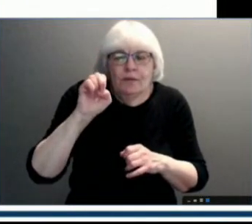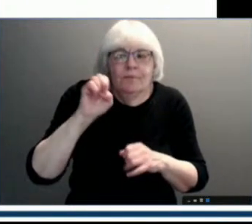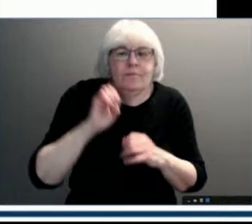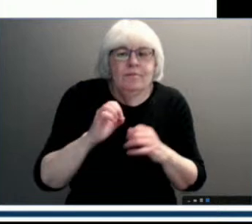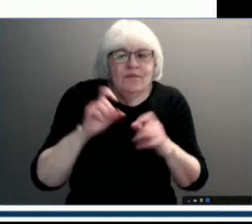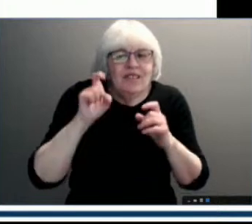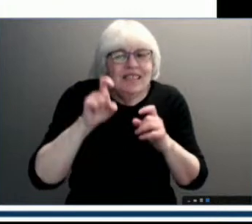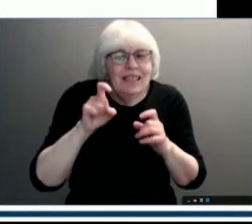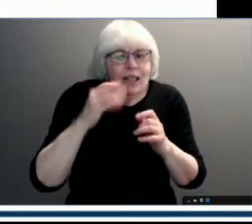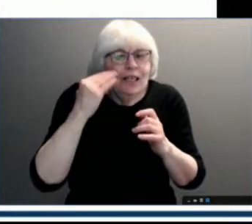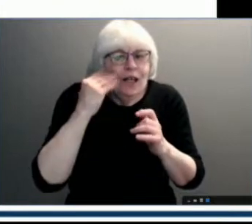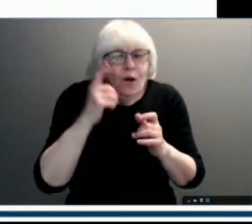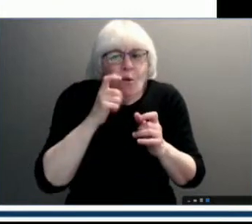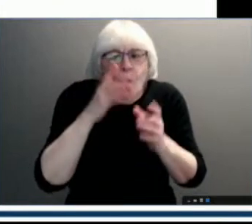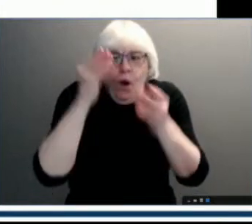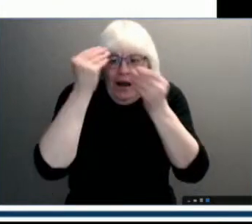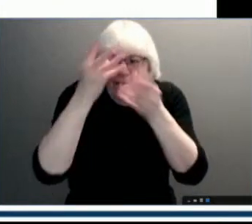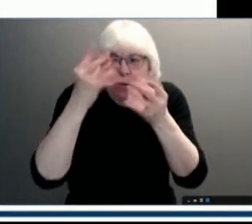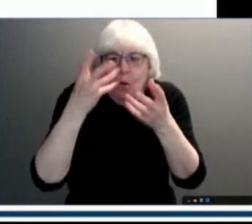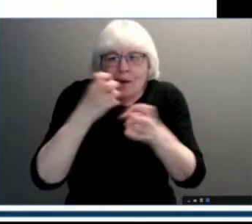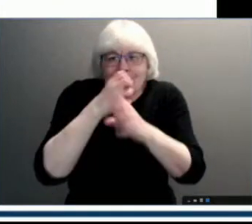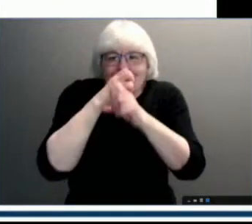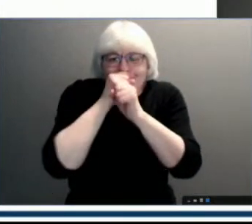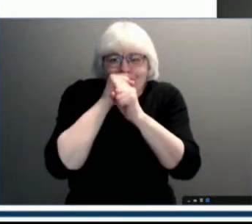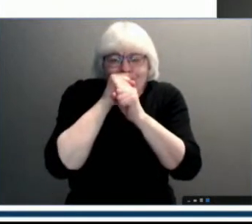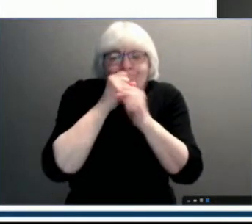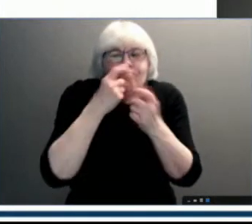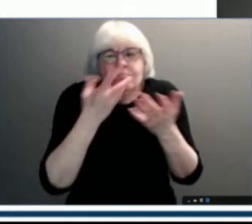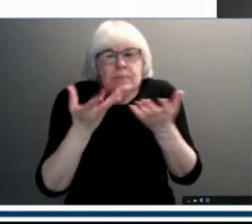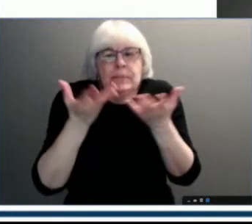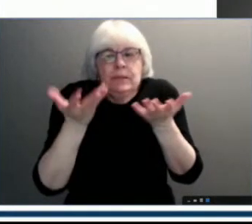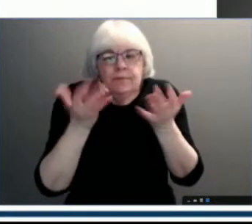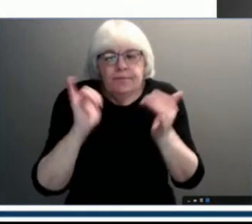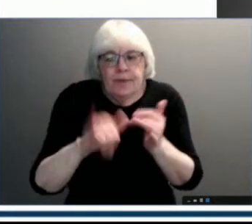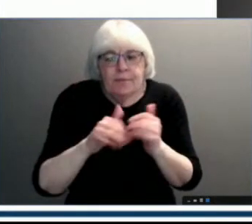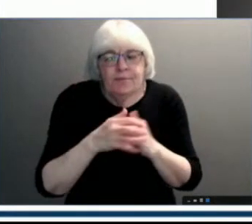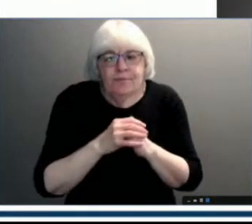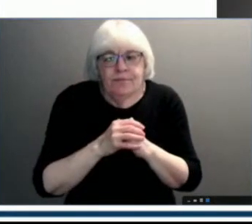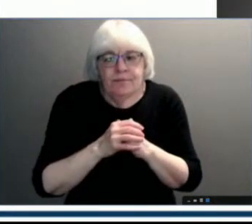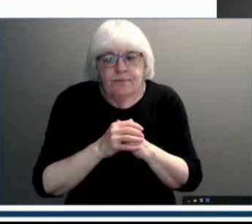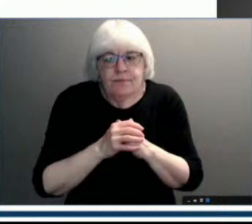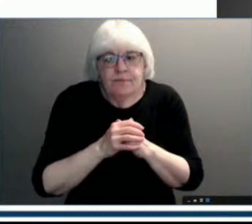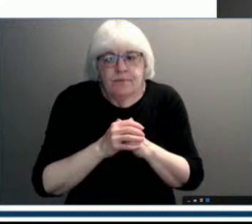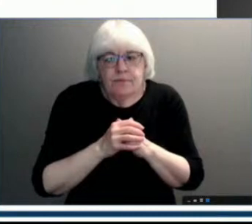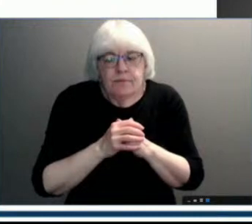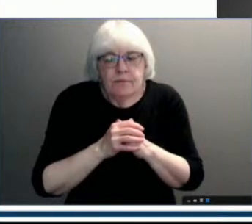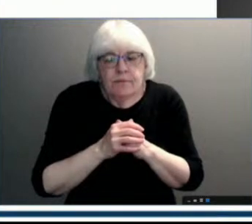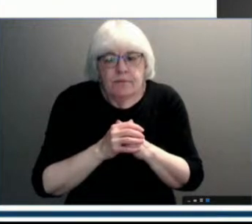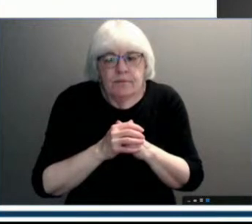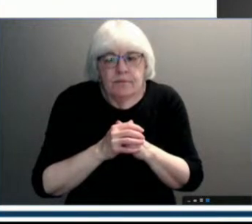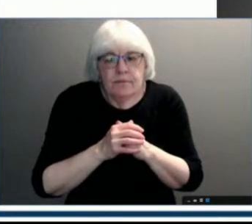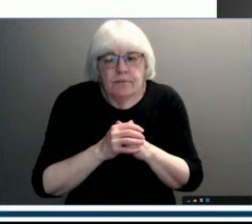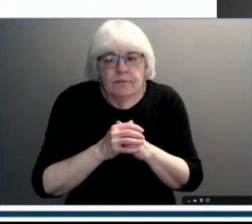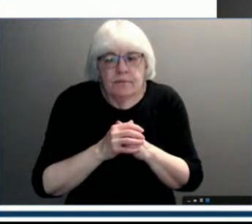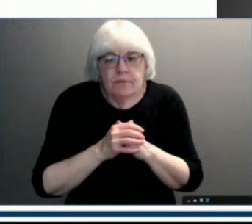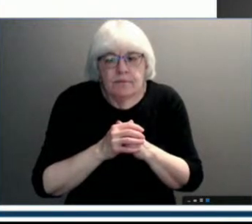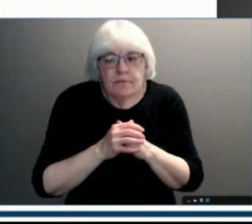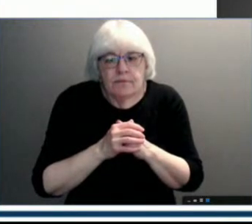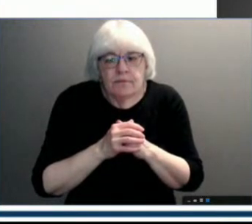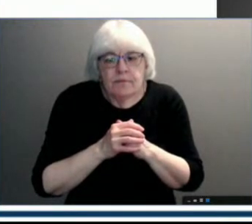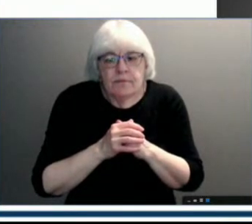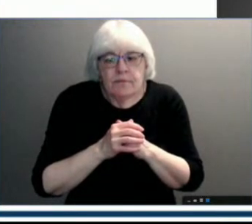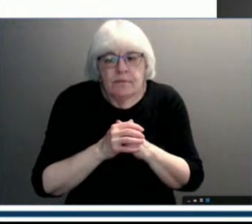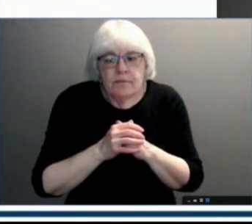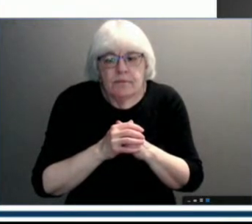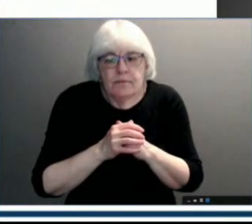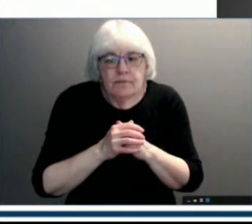age. Can you address that issue? Well, we've stood something up rapidly as we've pivoted our testing strategy.